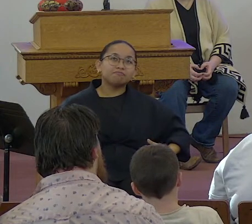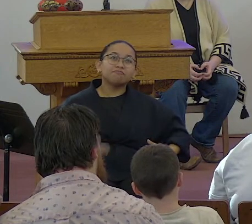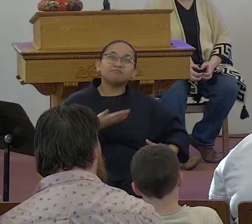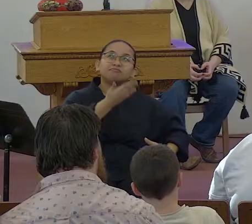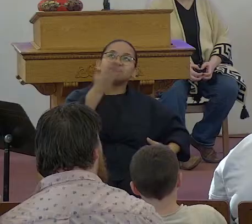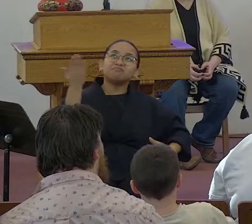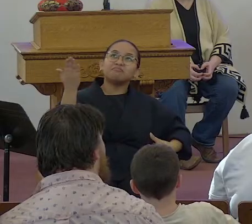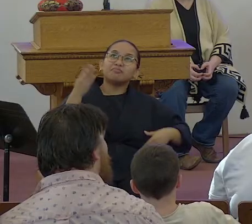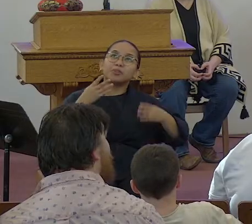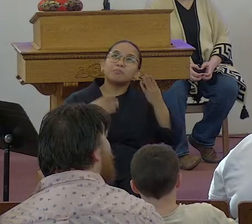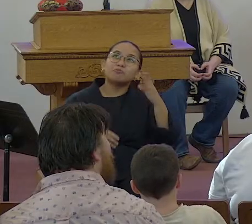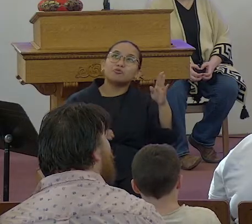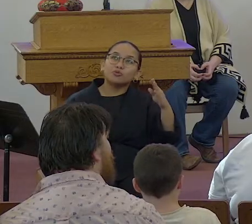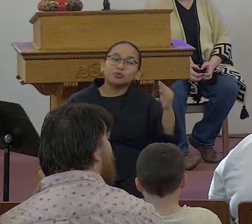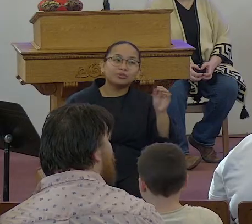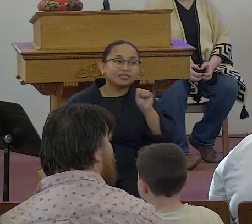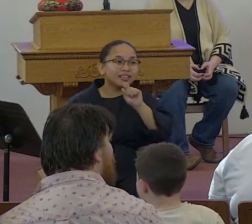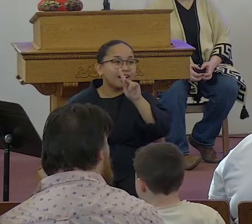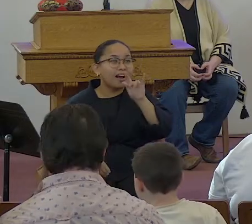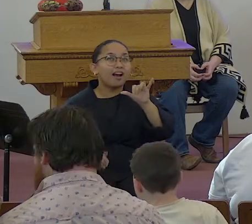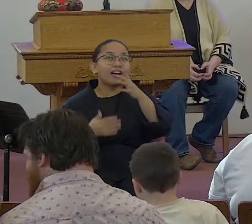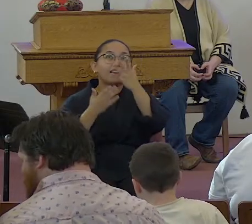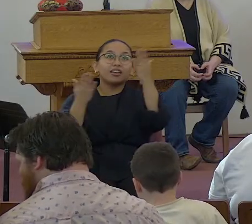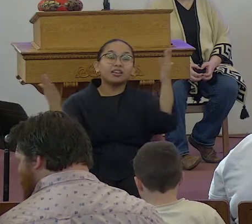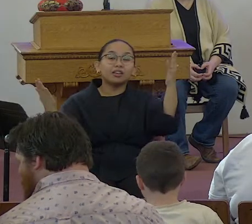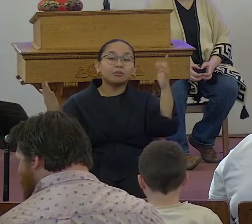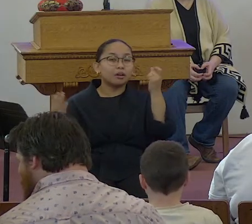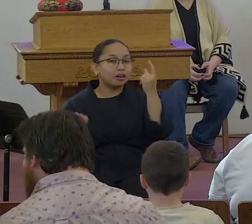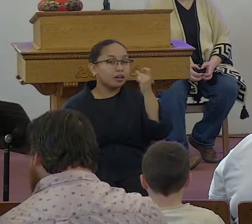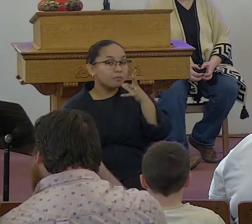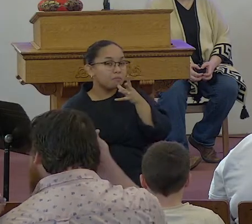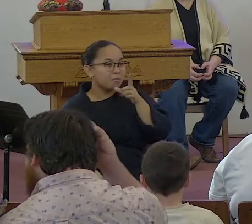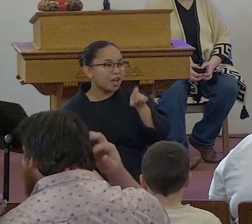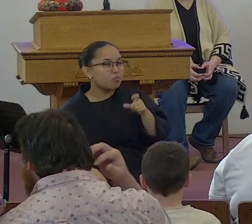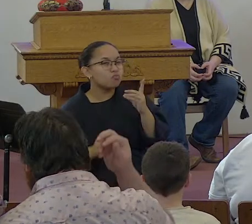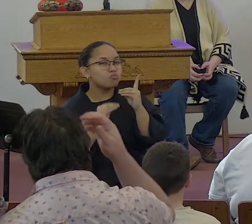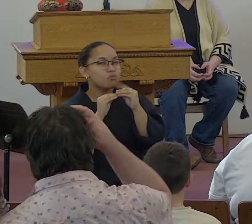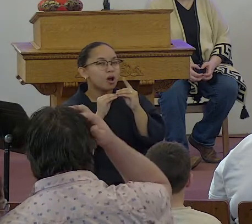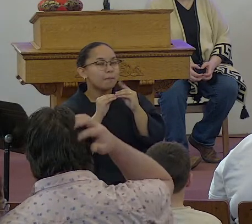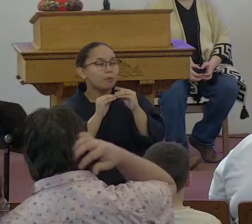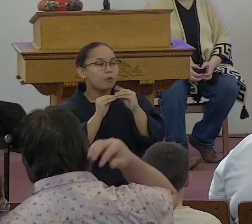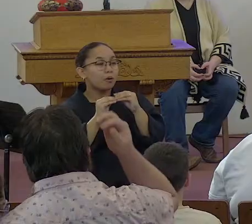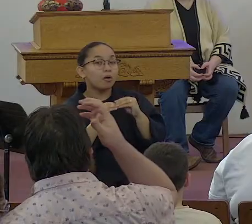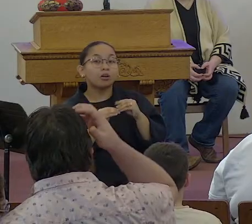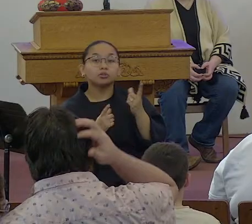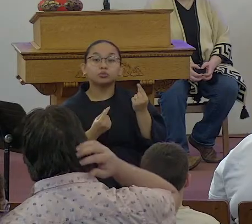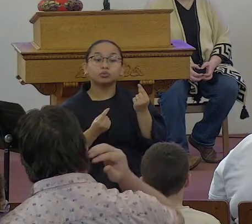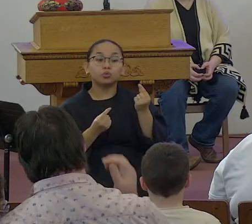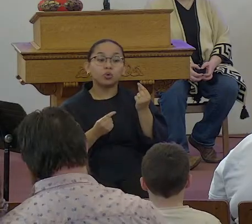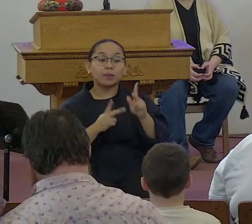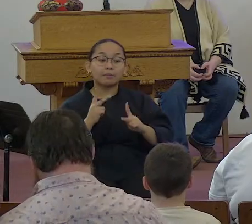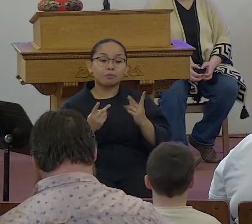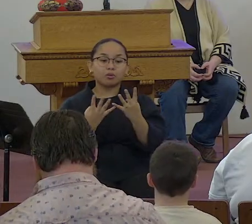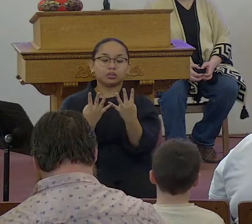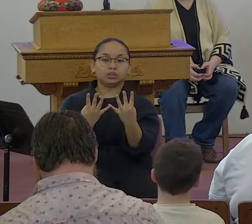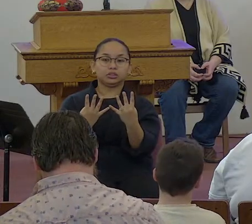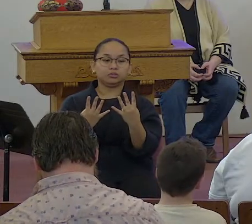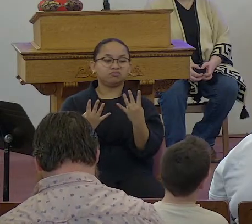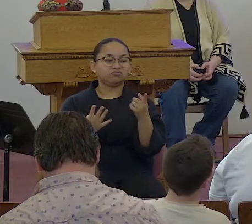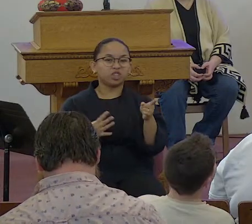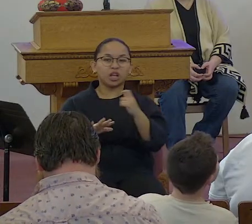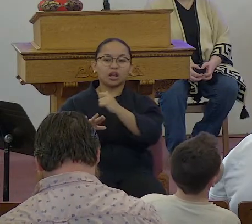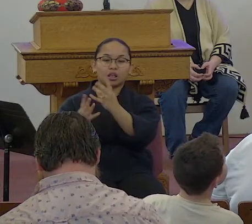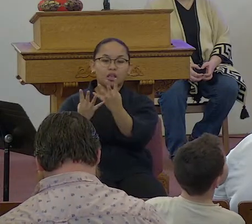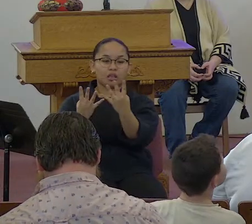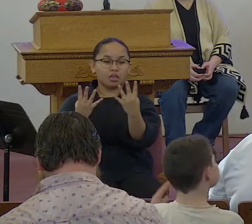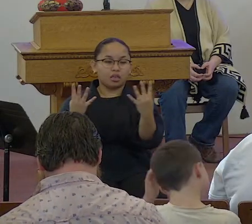sky. But Big Mama had one more thing to do. She lined up all those folks and said, "This is